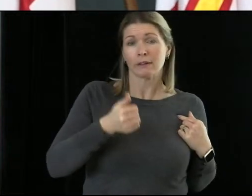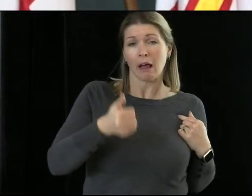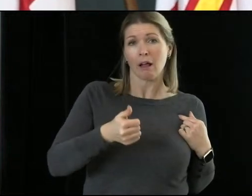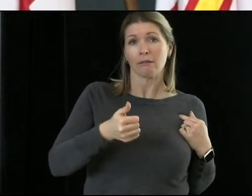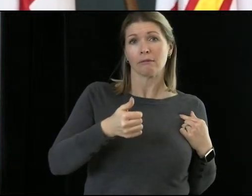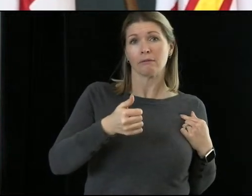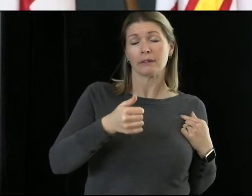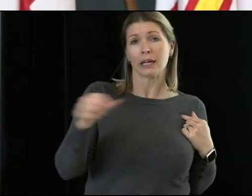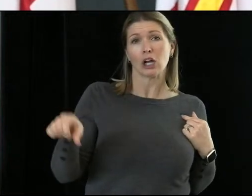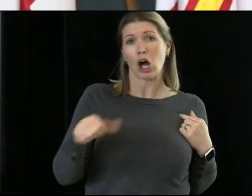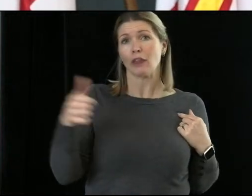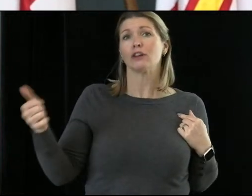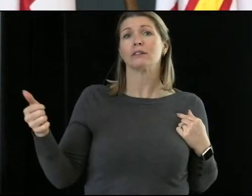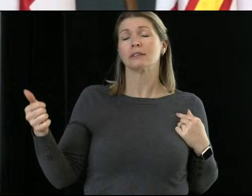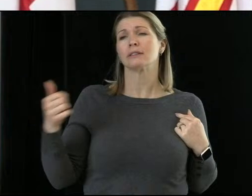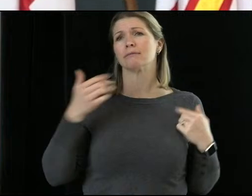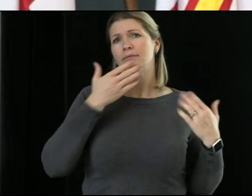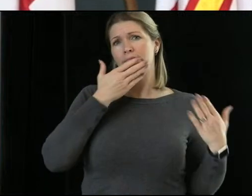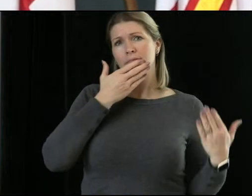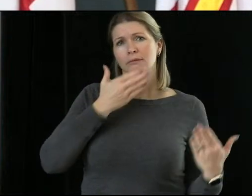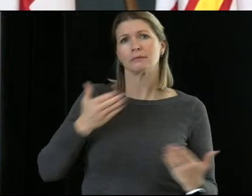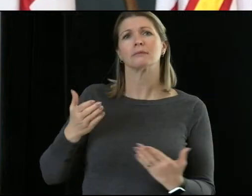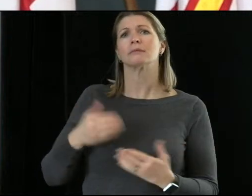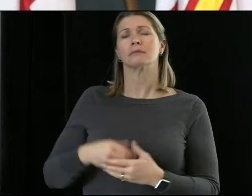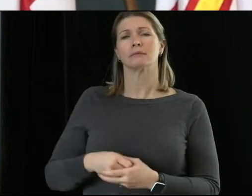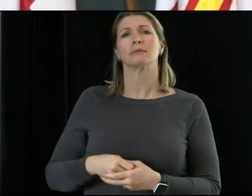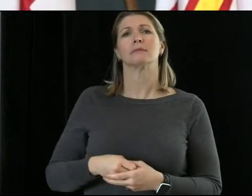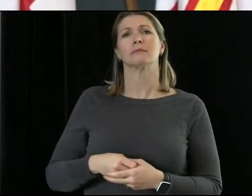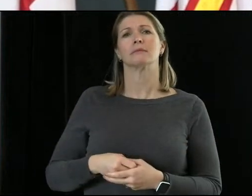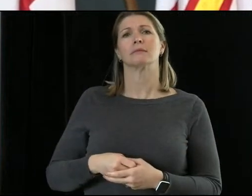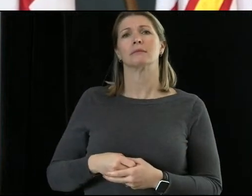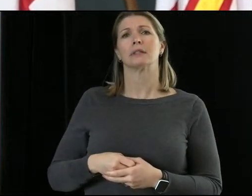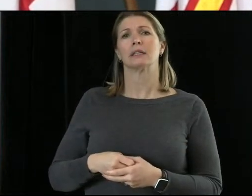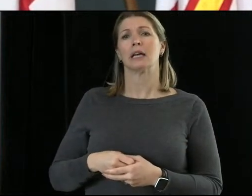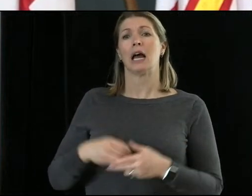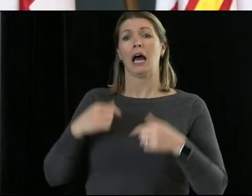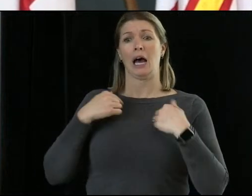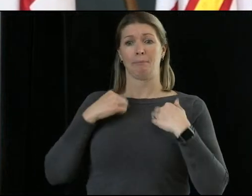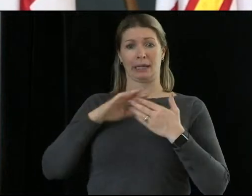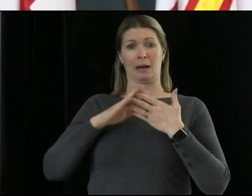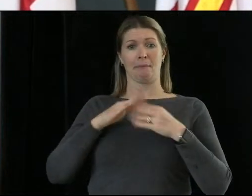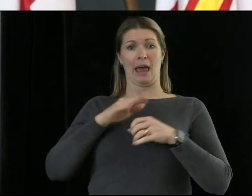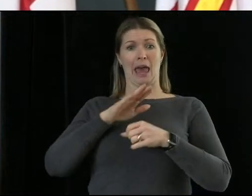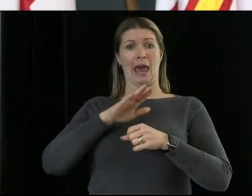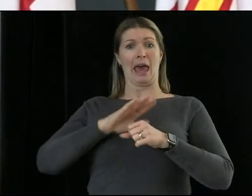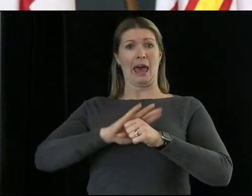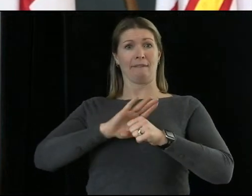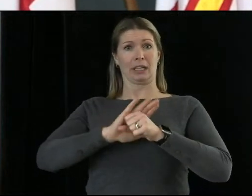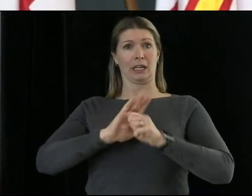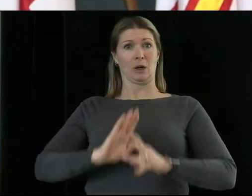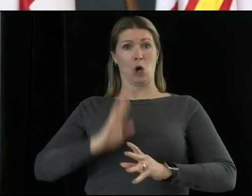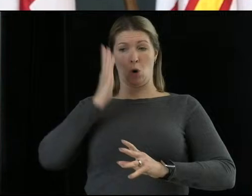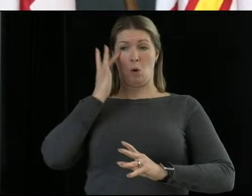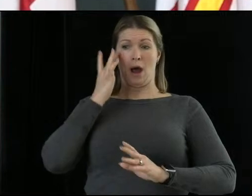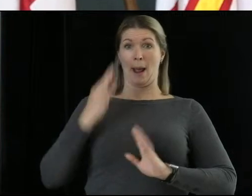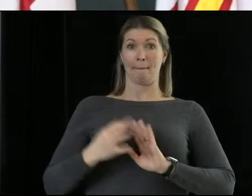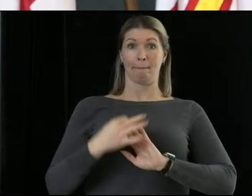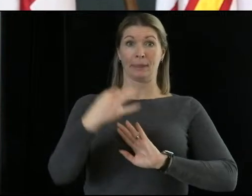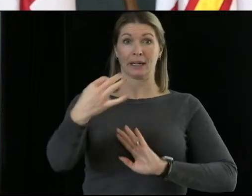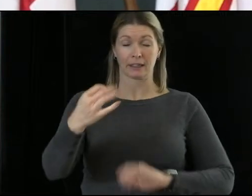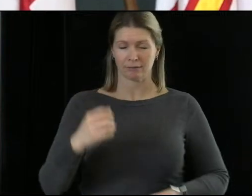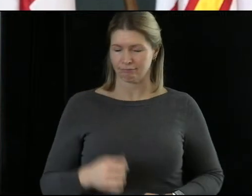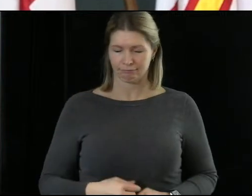countless others. We didn't become advocates by choice. We did it out of